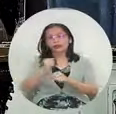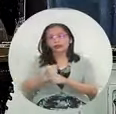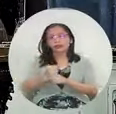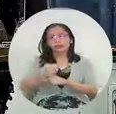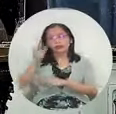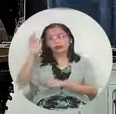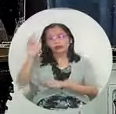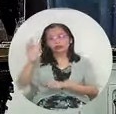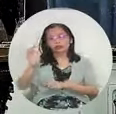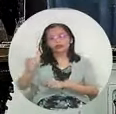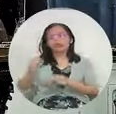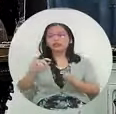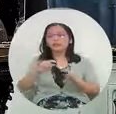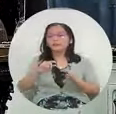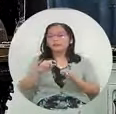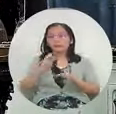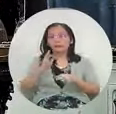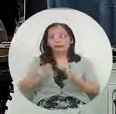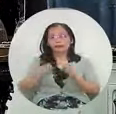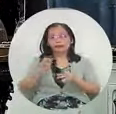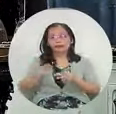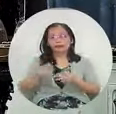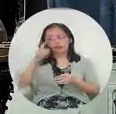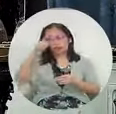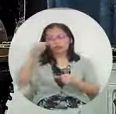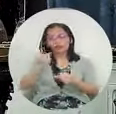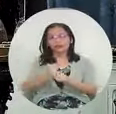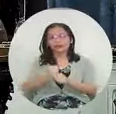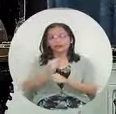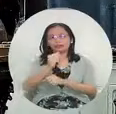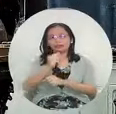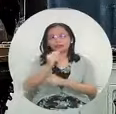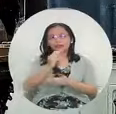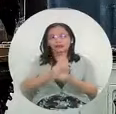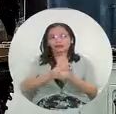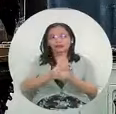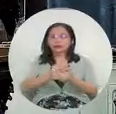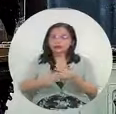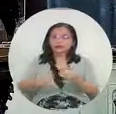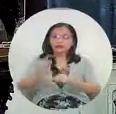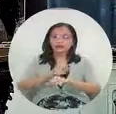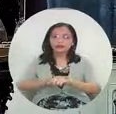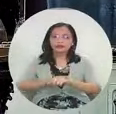a standard, if you have a belief that you know is right,